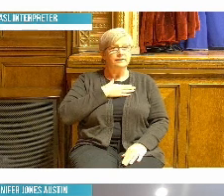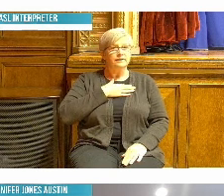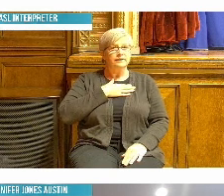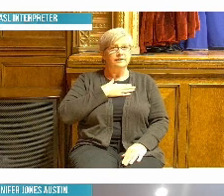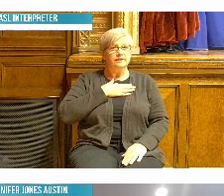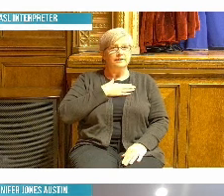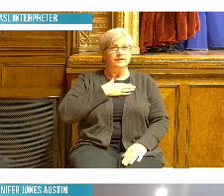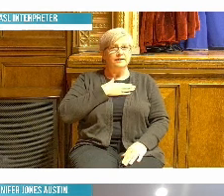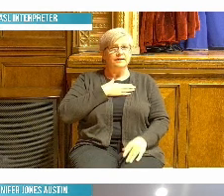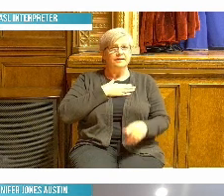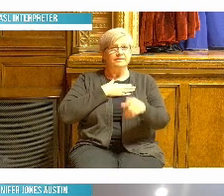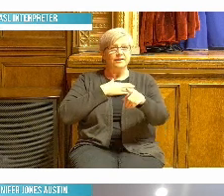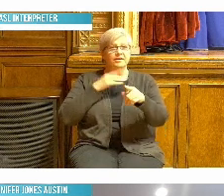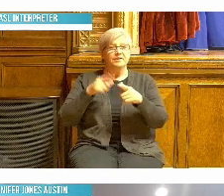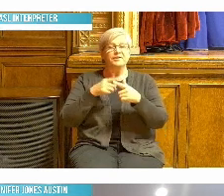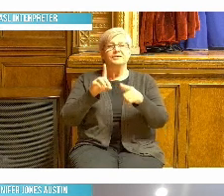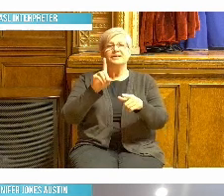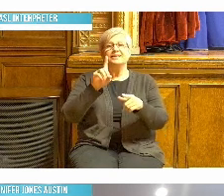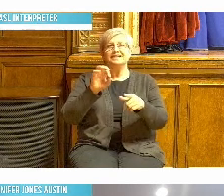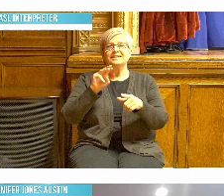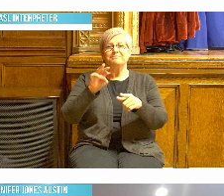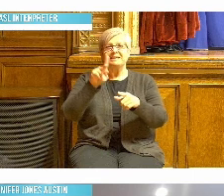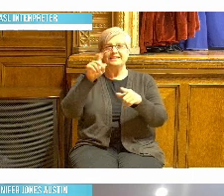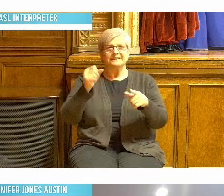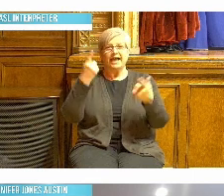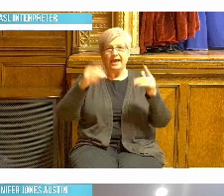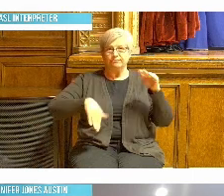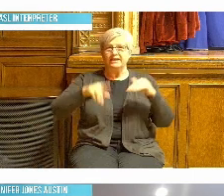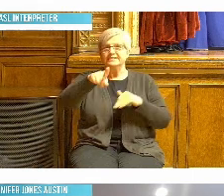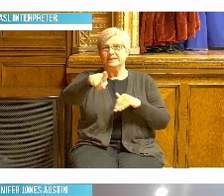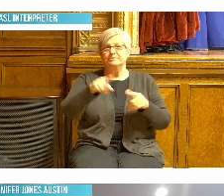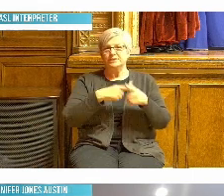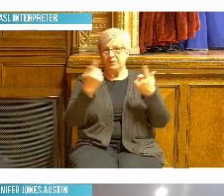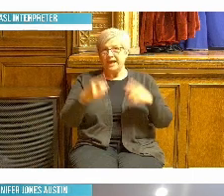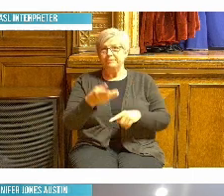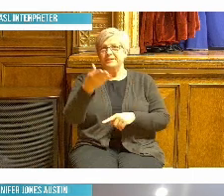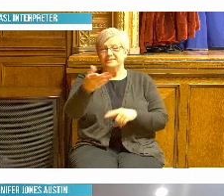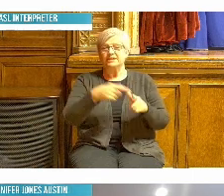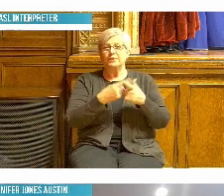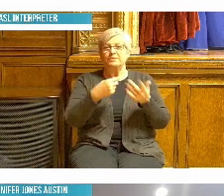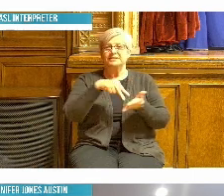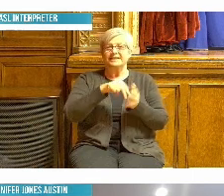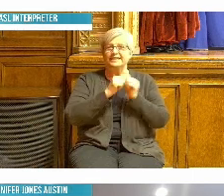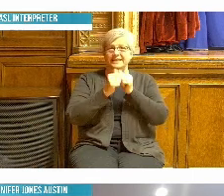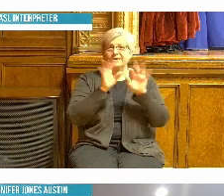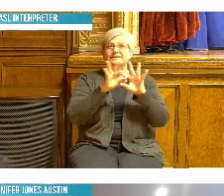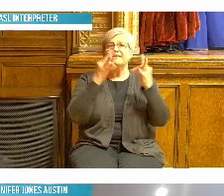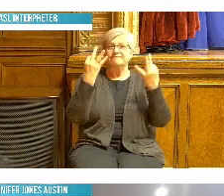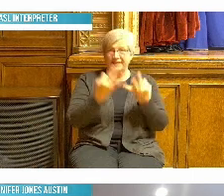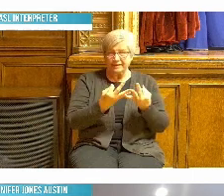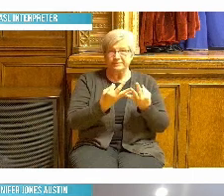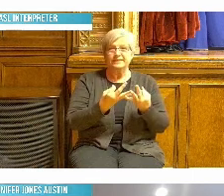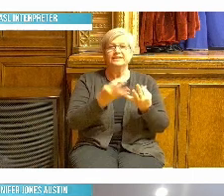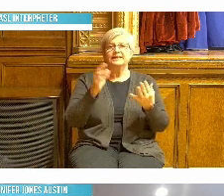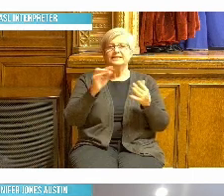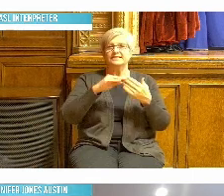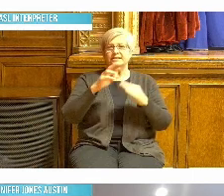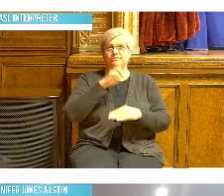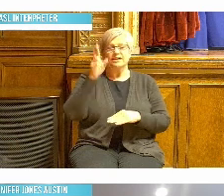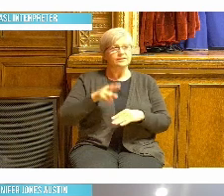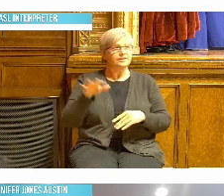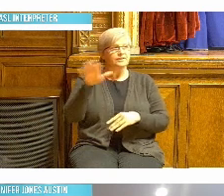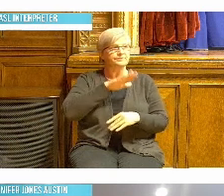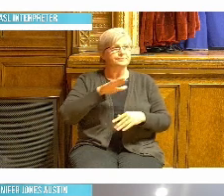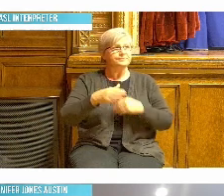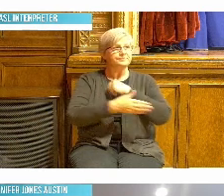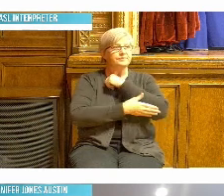him. So look where he is now. So we will stand together as a family here in the city of Rochester and across this